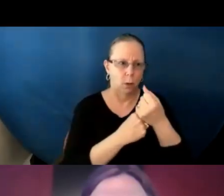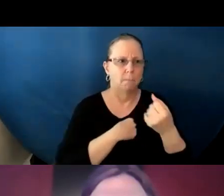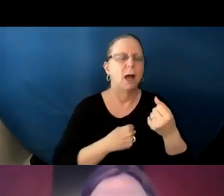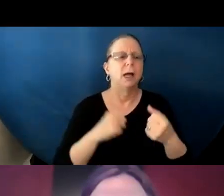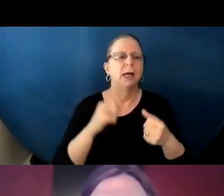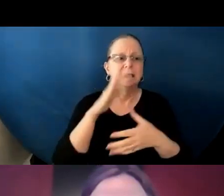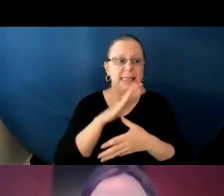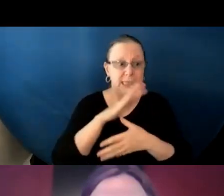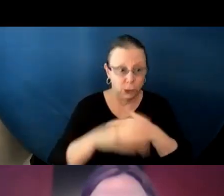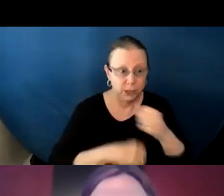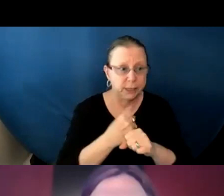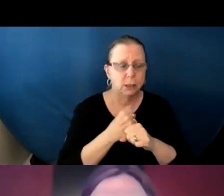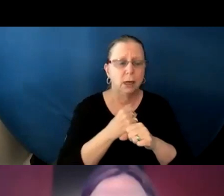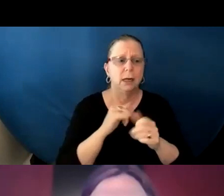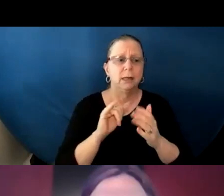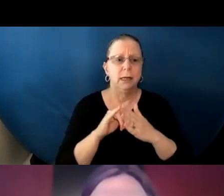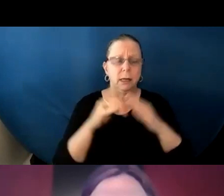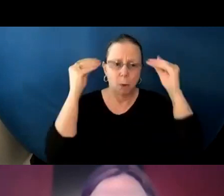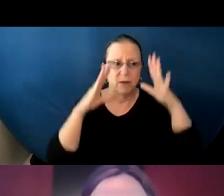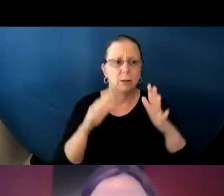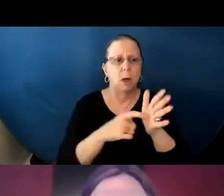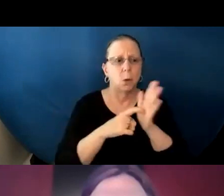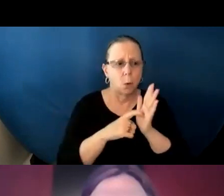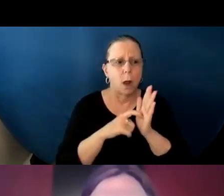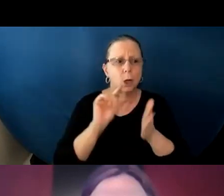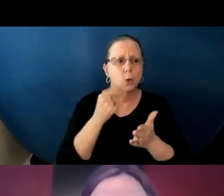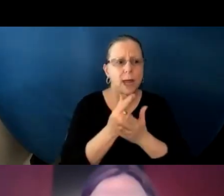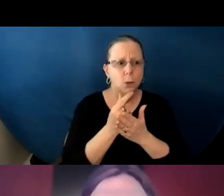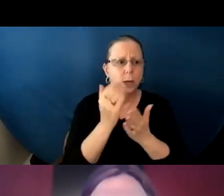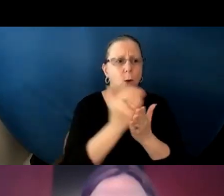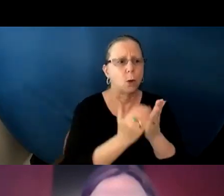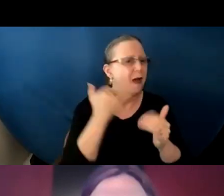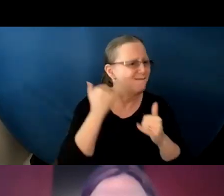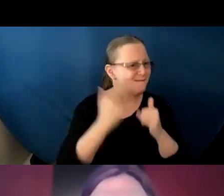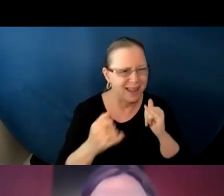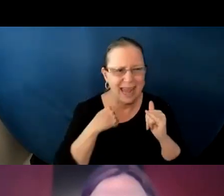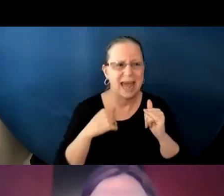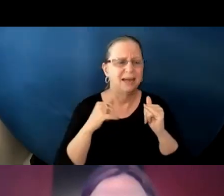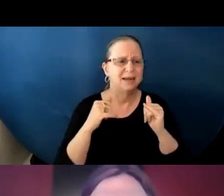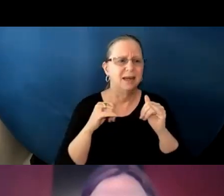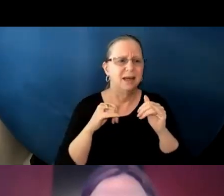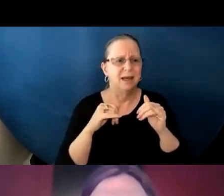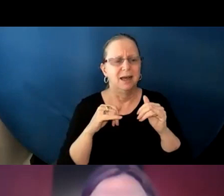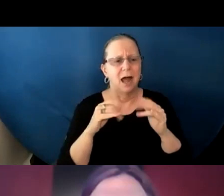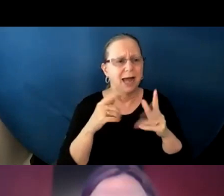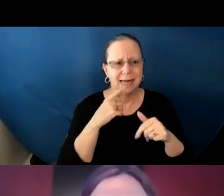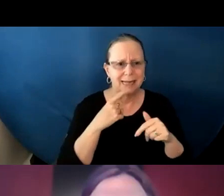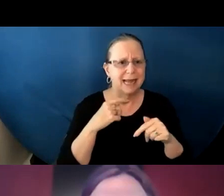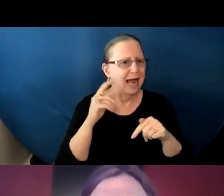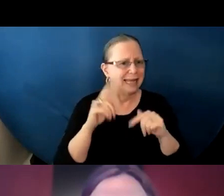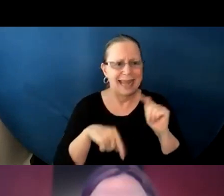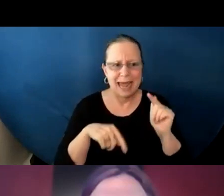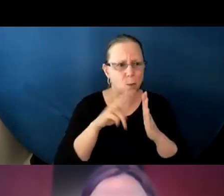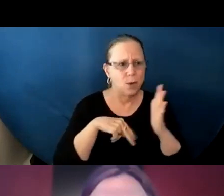professor in my required graduating course, I finally had the courage to tell him, I can't read 8 books that are more than